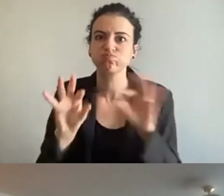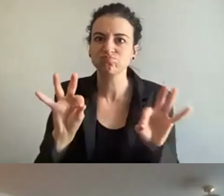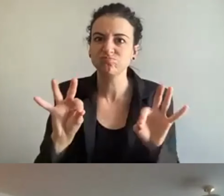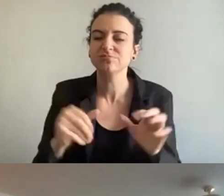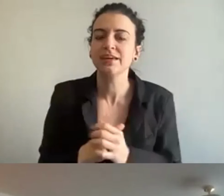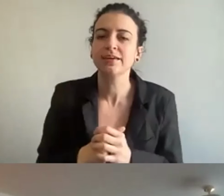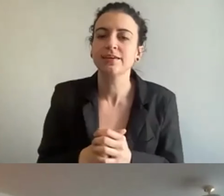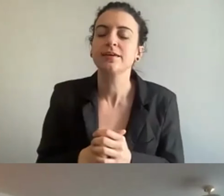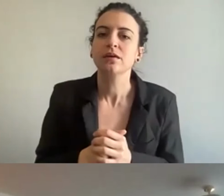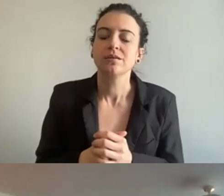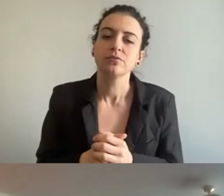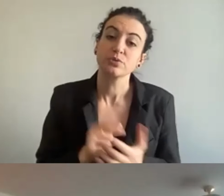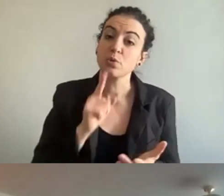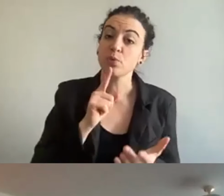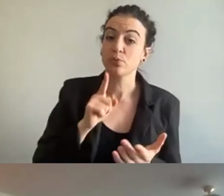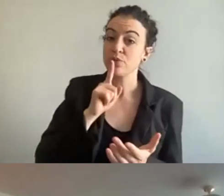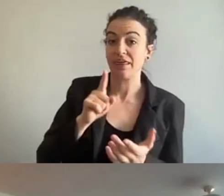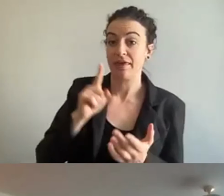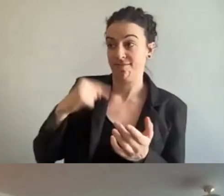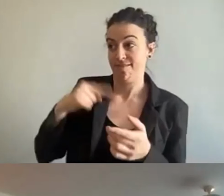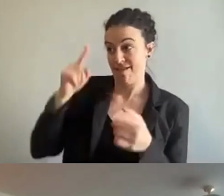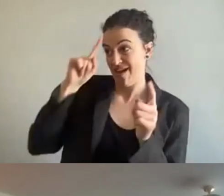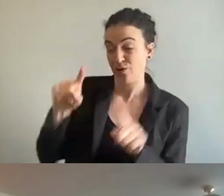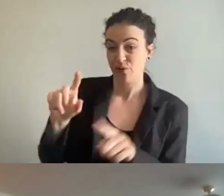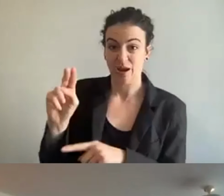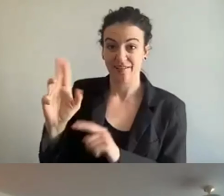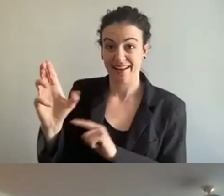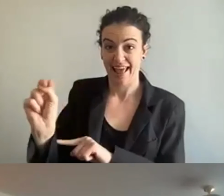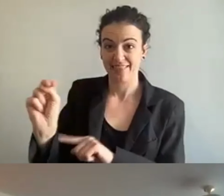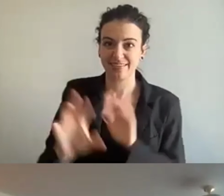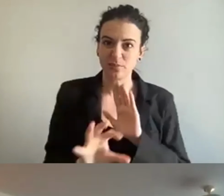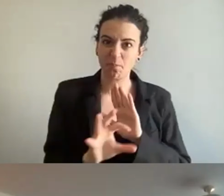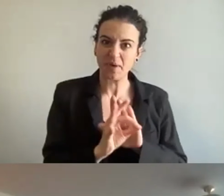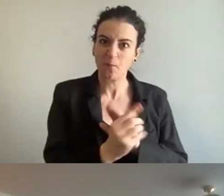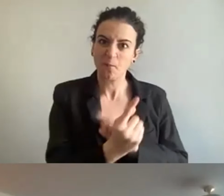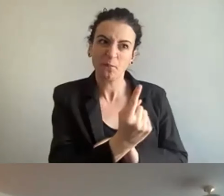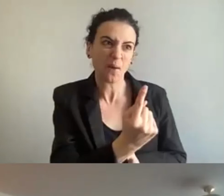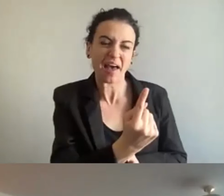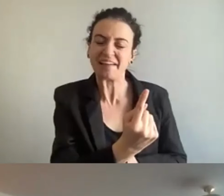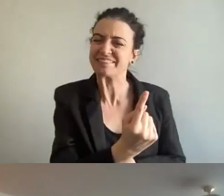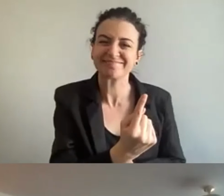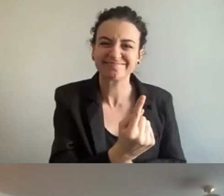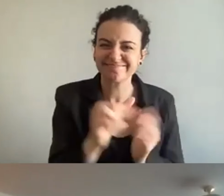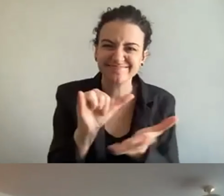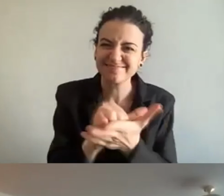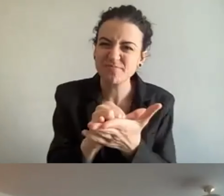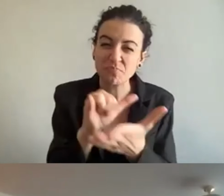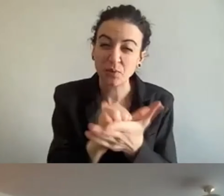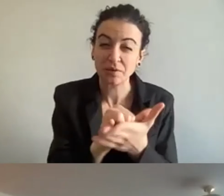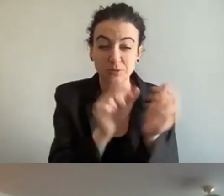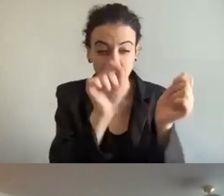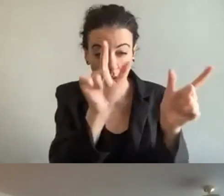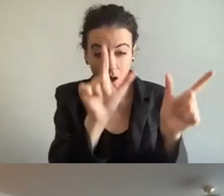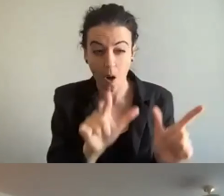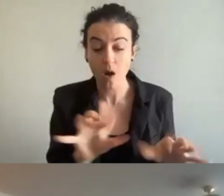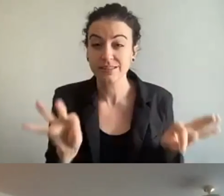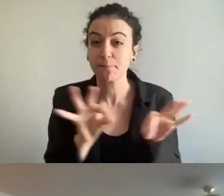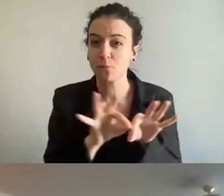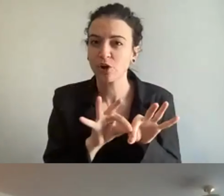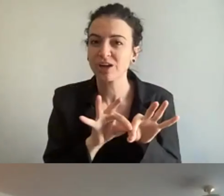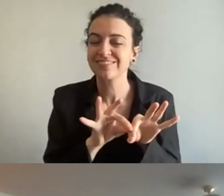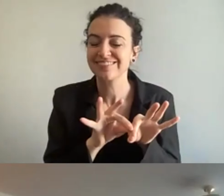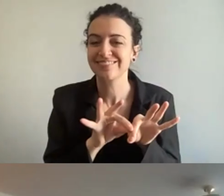yeah, I agree with Nate. You can't narrow it down to one because they're all equally important. That's good. I think